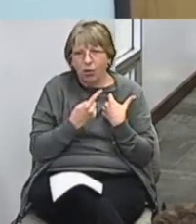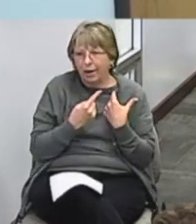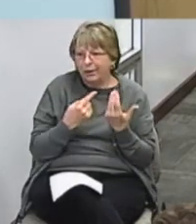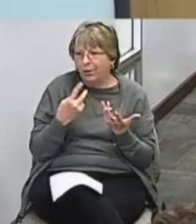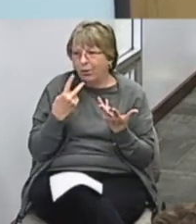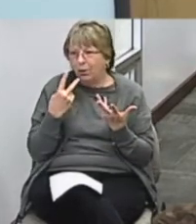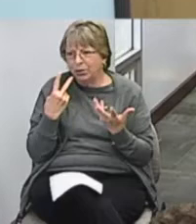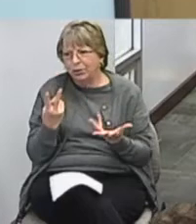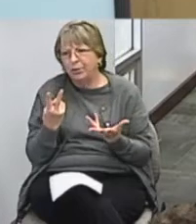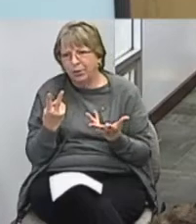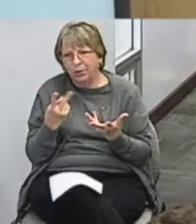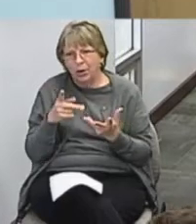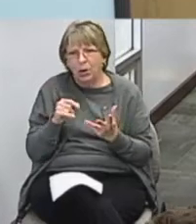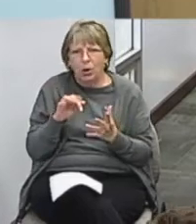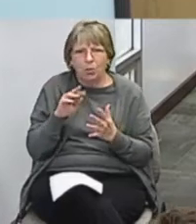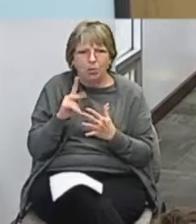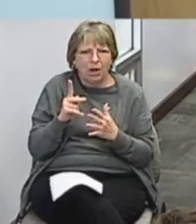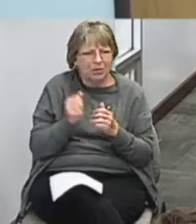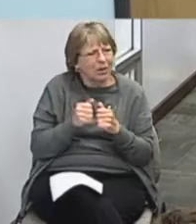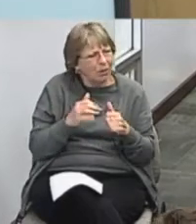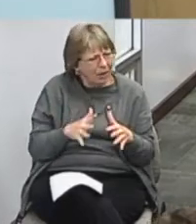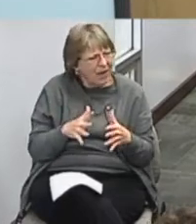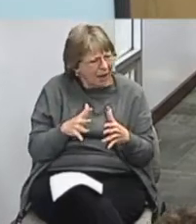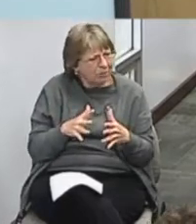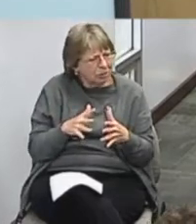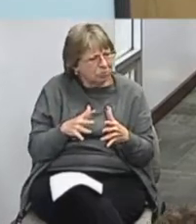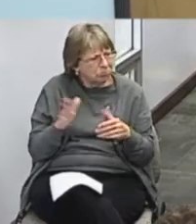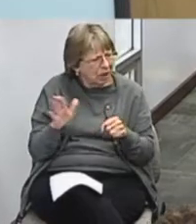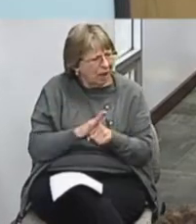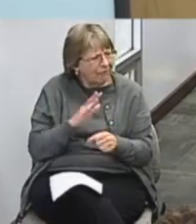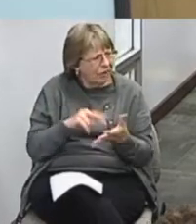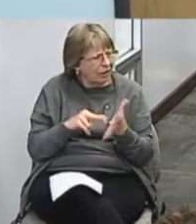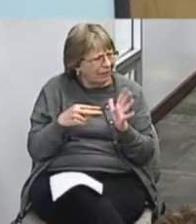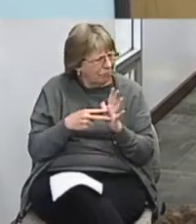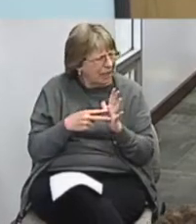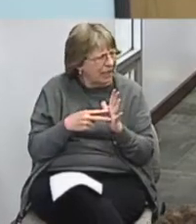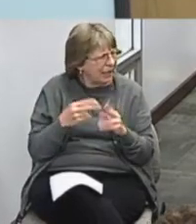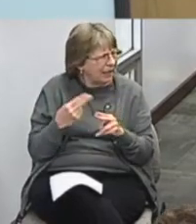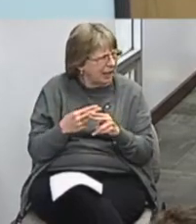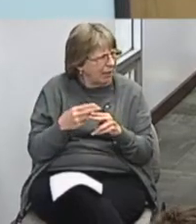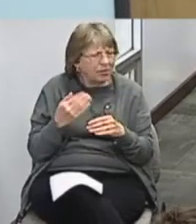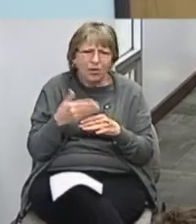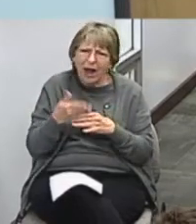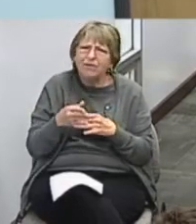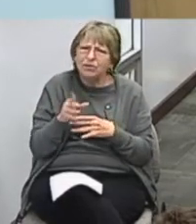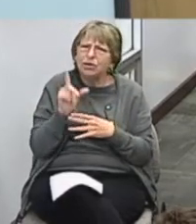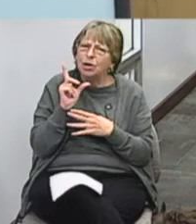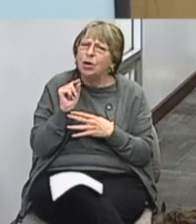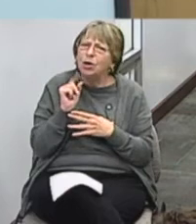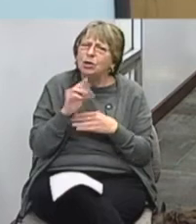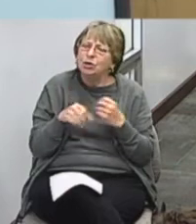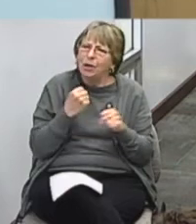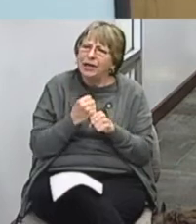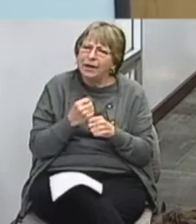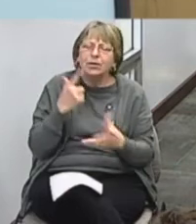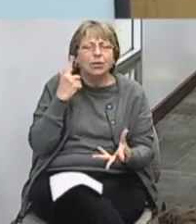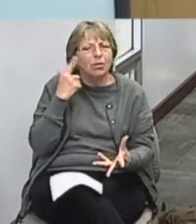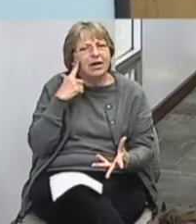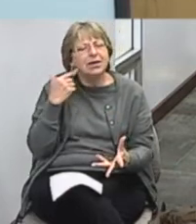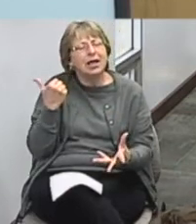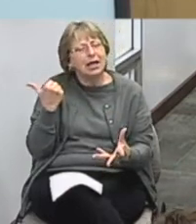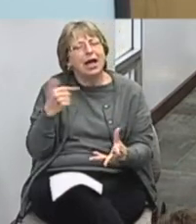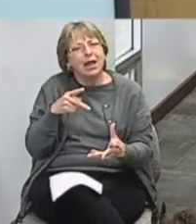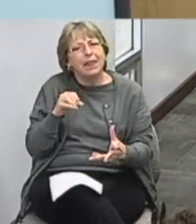meaningful name, myself and many believe that after more than 2 decades, this park deserves a name that reflects